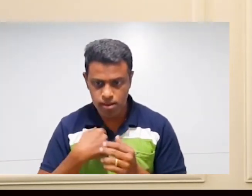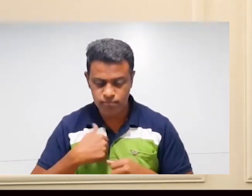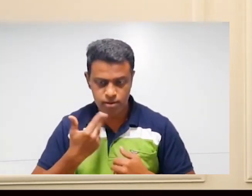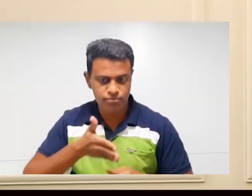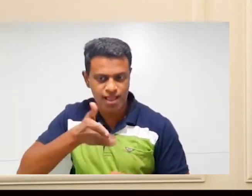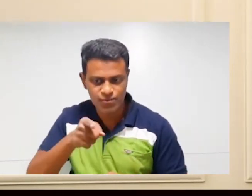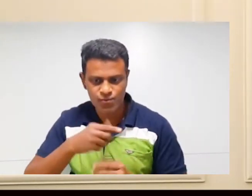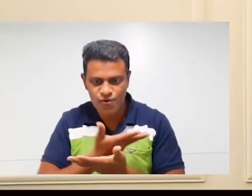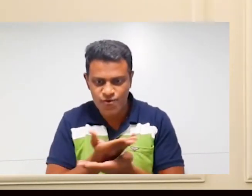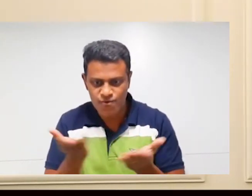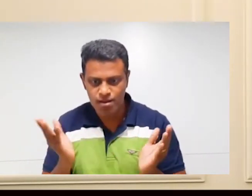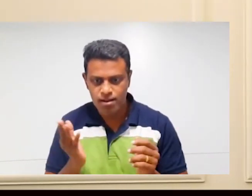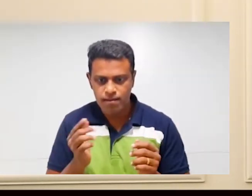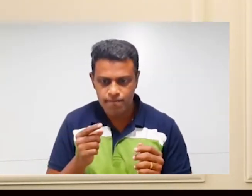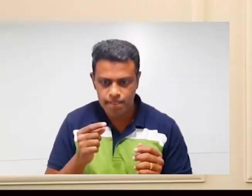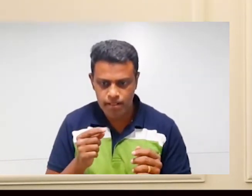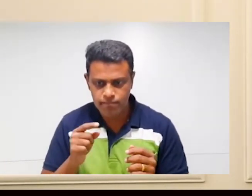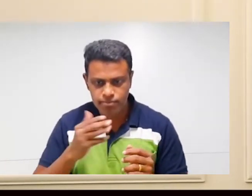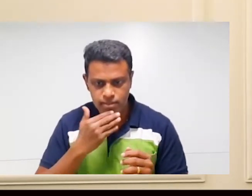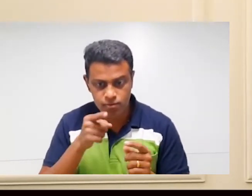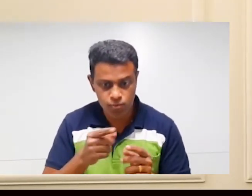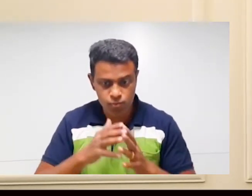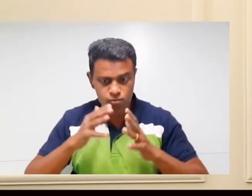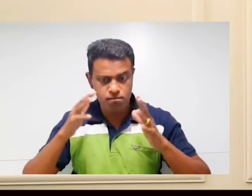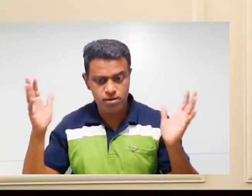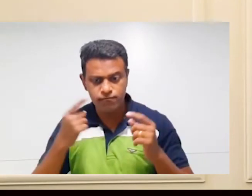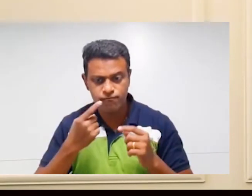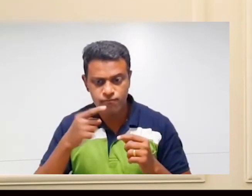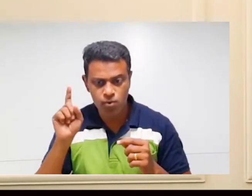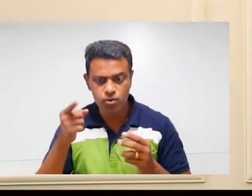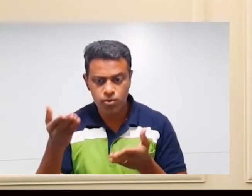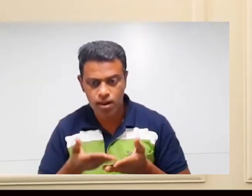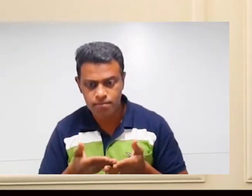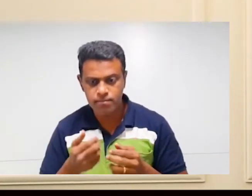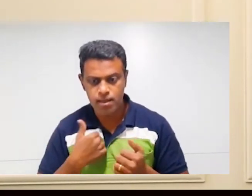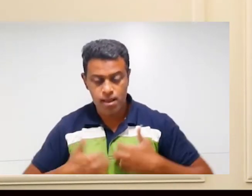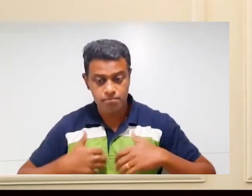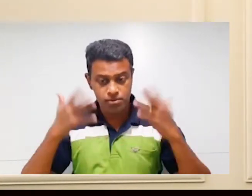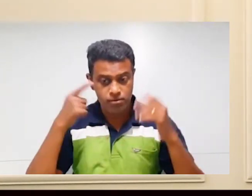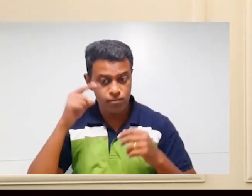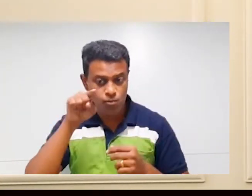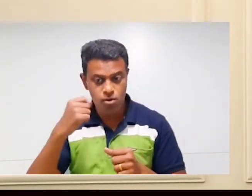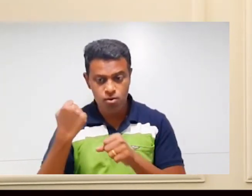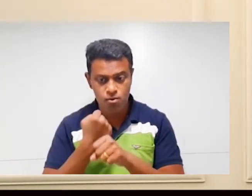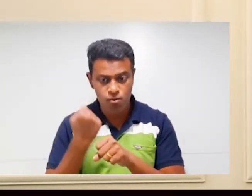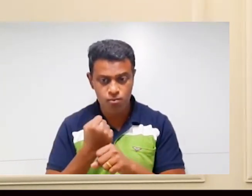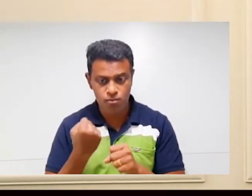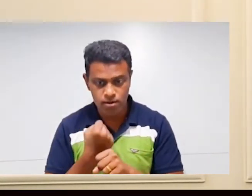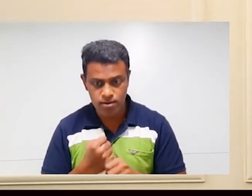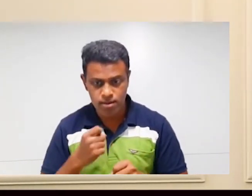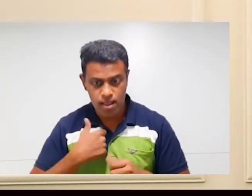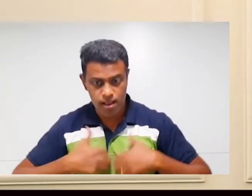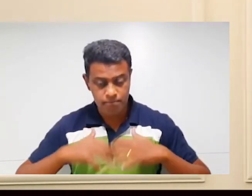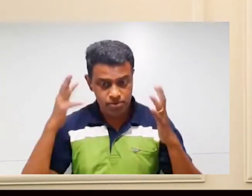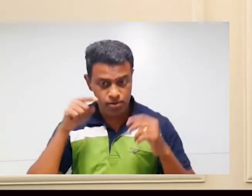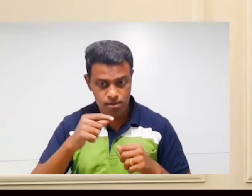thankful to you. Thank you very much for all that you do. I appreciate all your hard work. I appreciate your love and